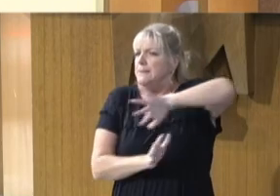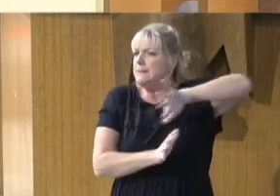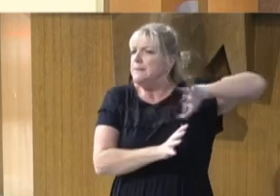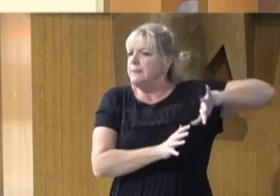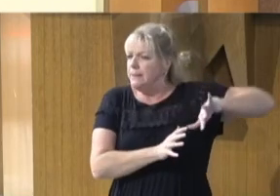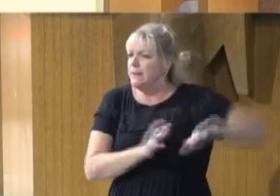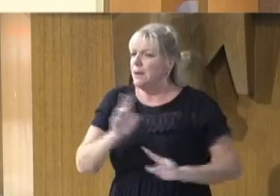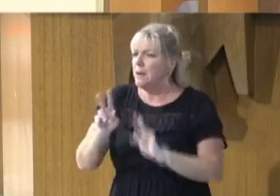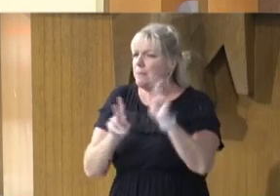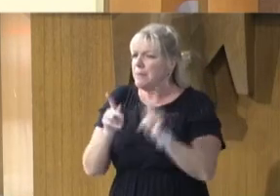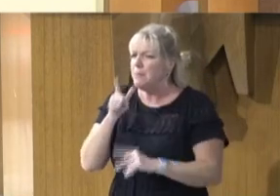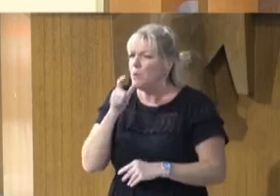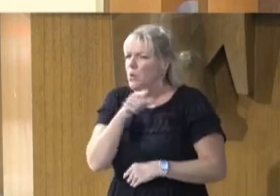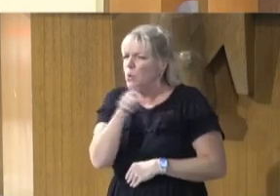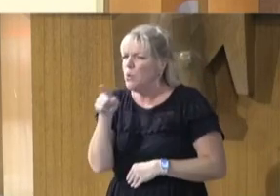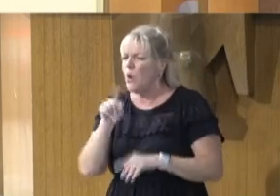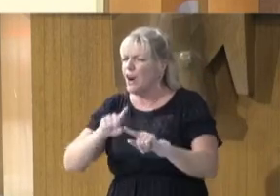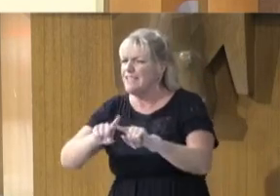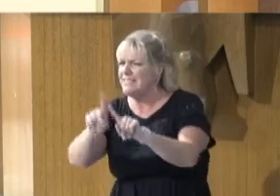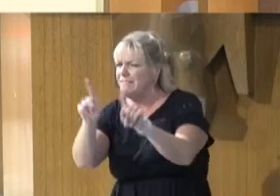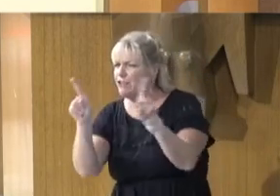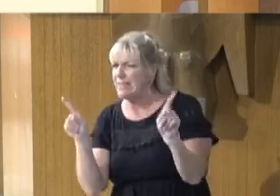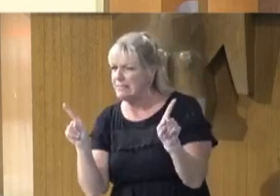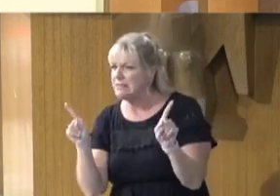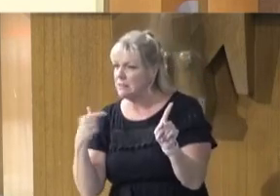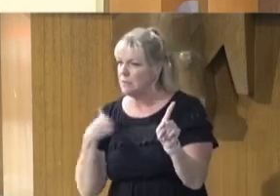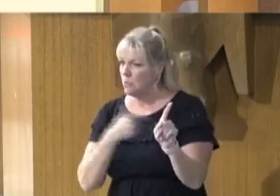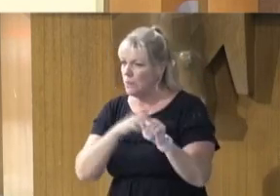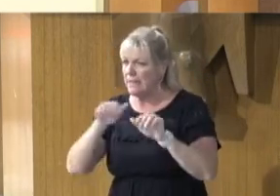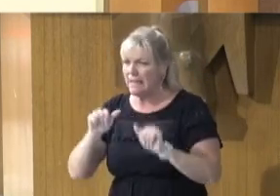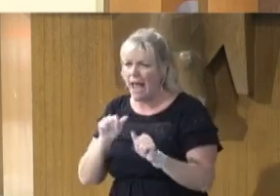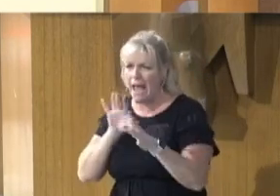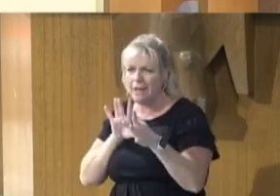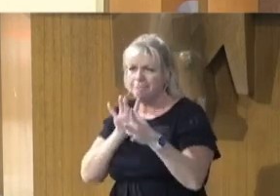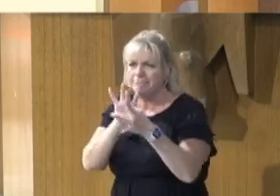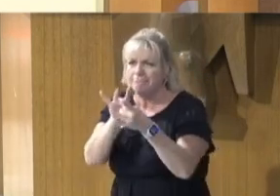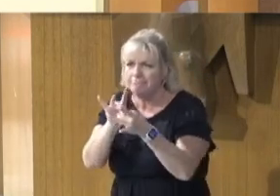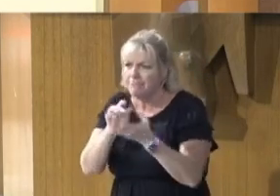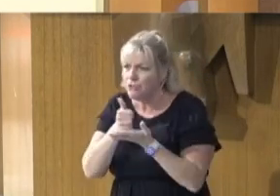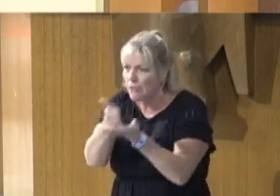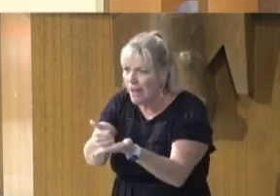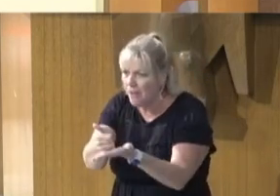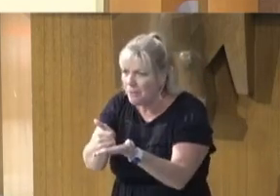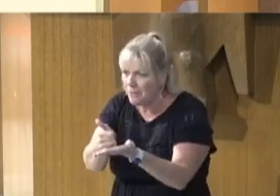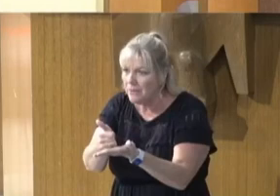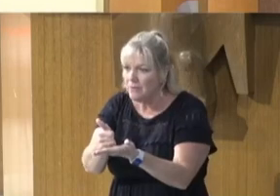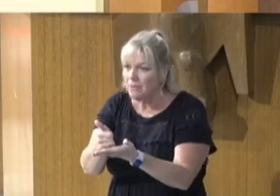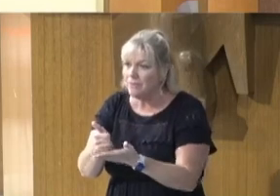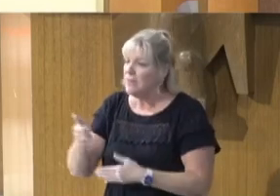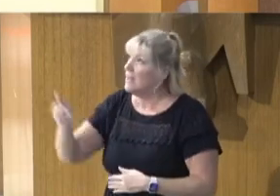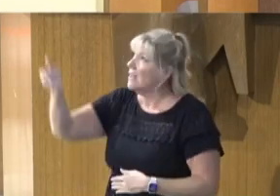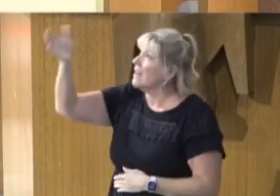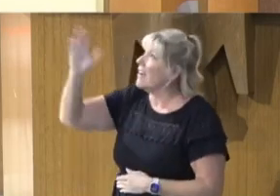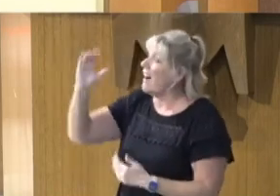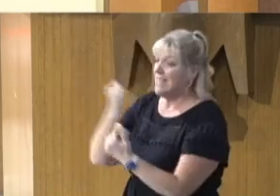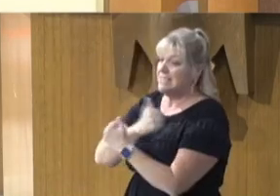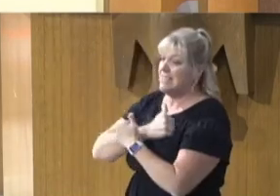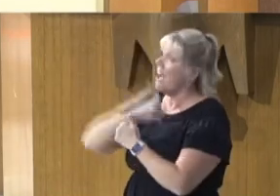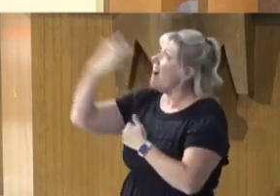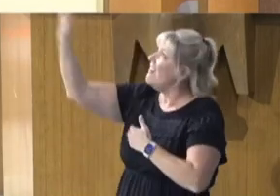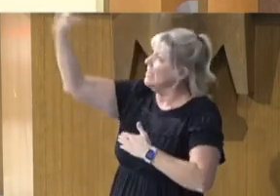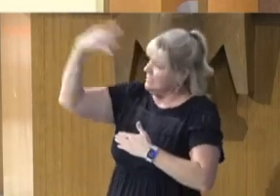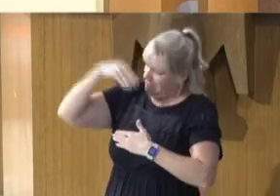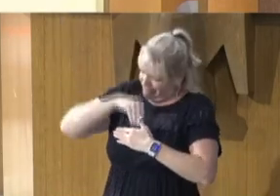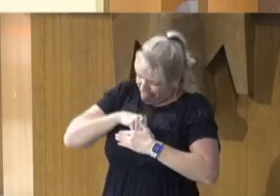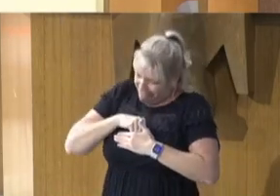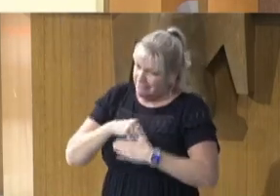tap into the deeper layers of our humanity, to access the divine love that is imprinted on each of our